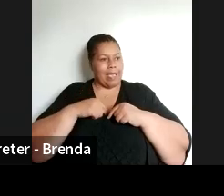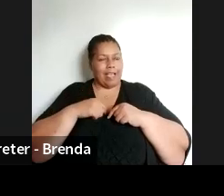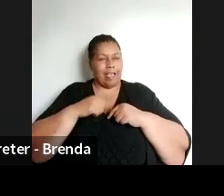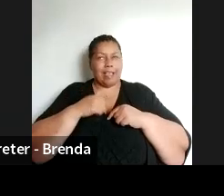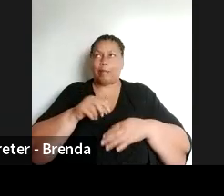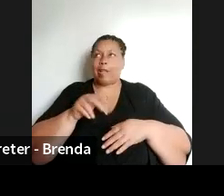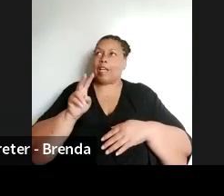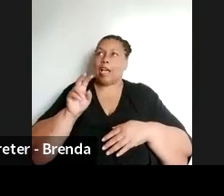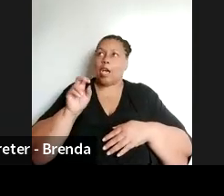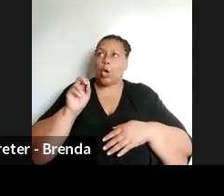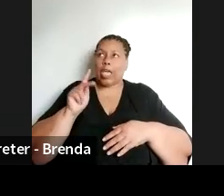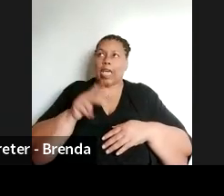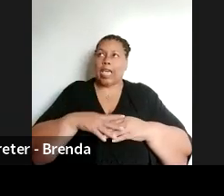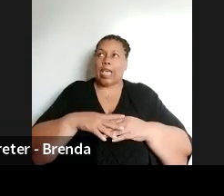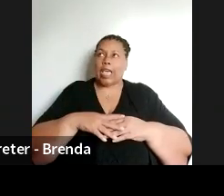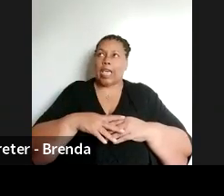okay. And then